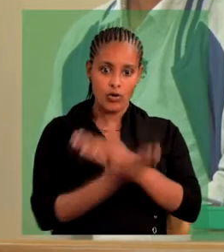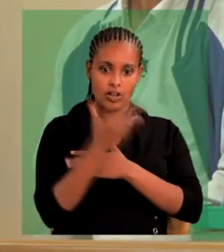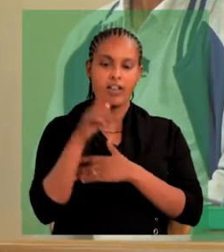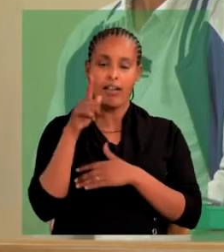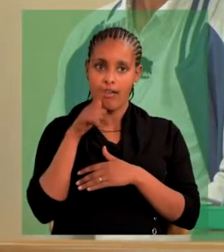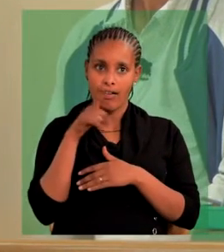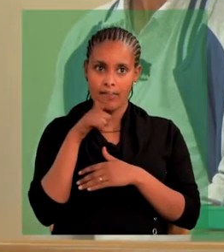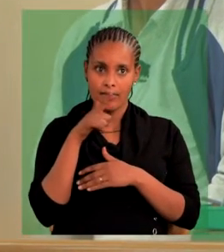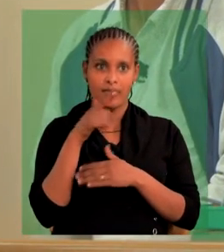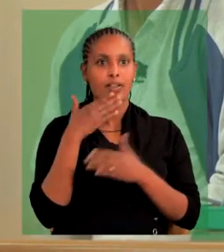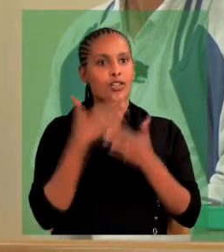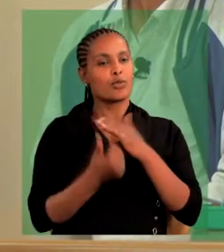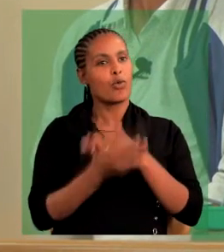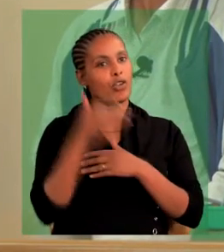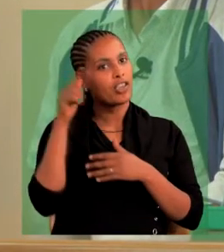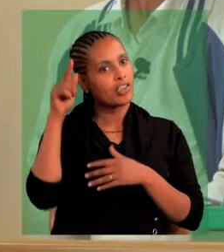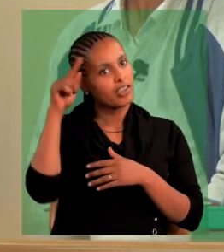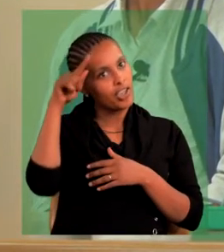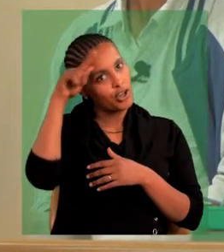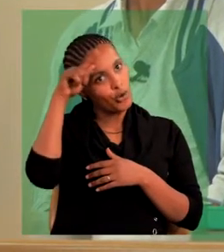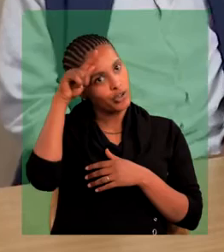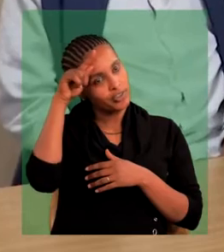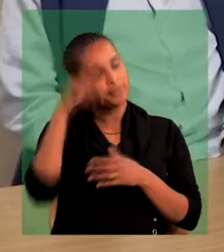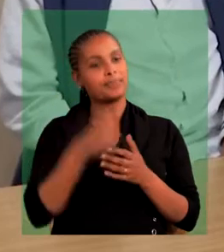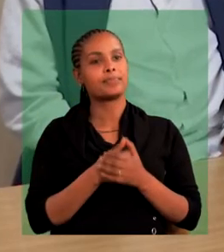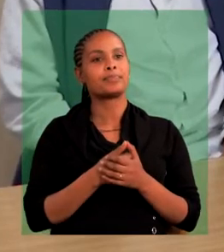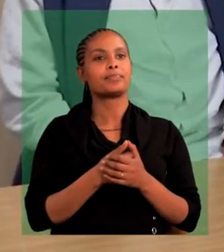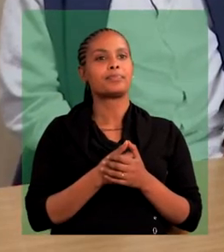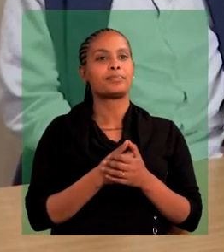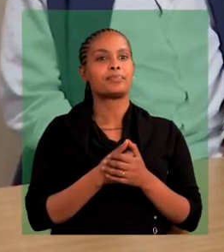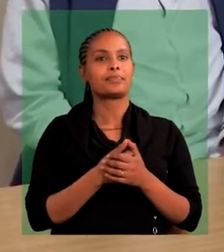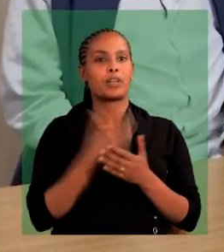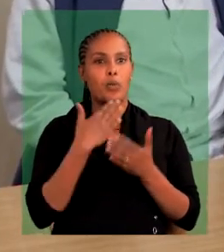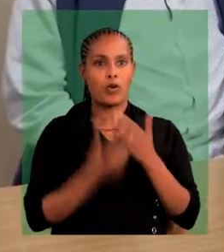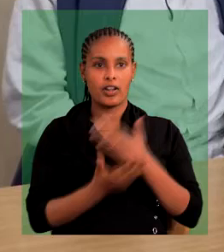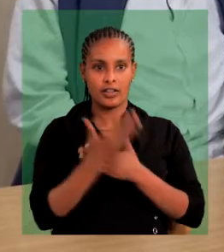Lydia. Good morning, Gideon. Good morning.